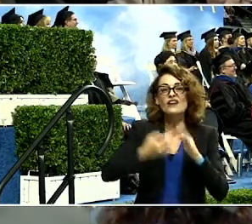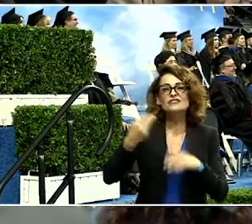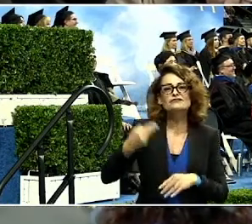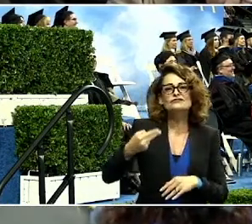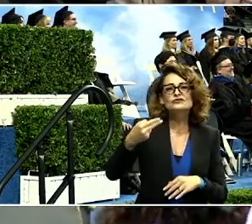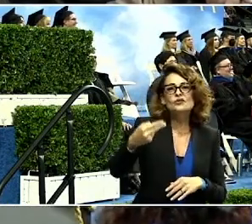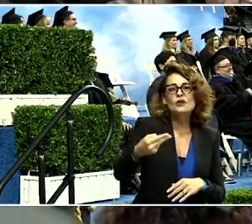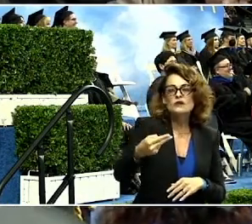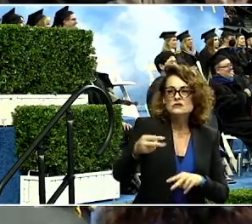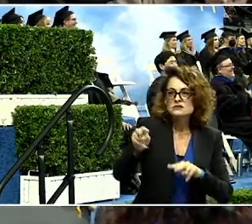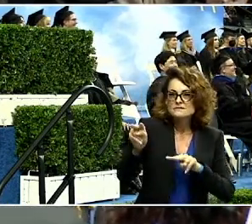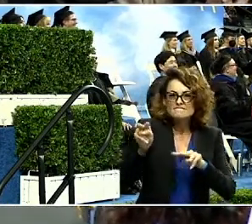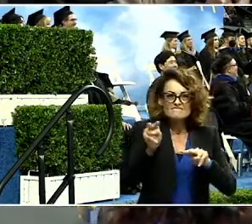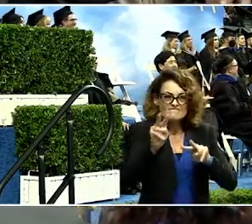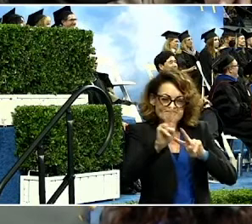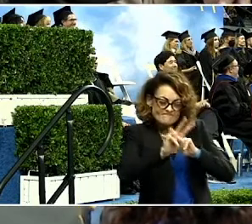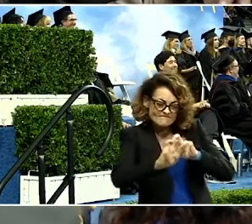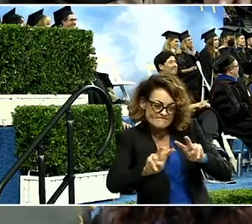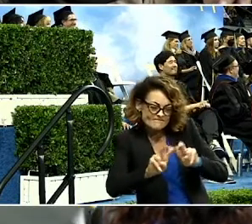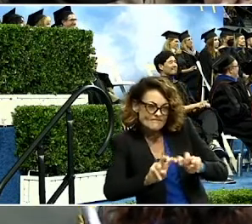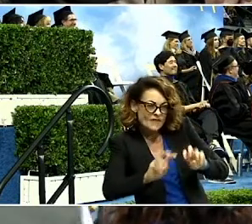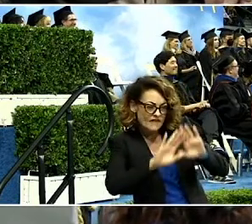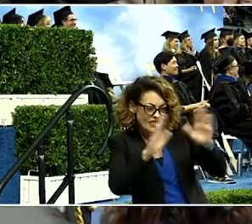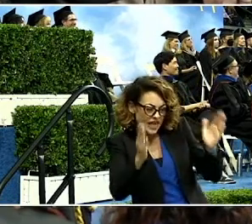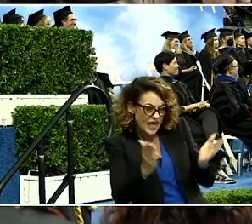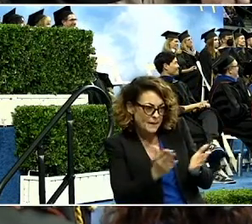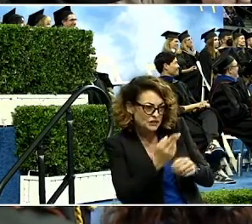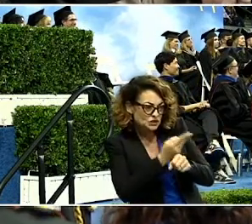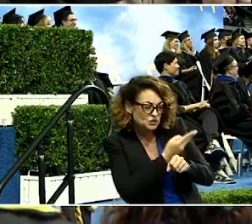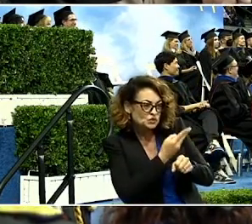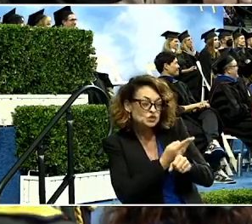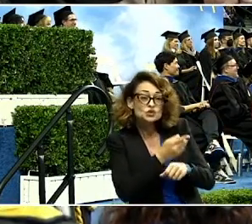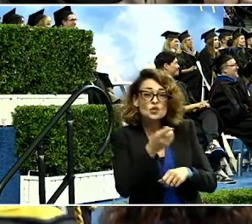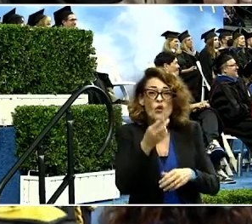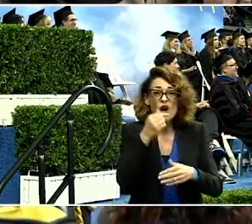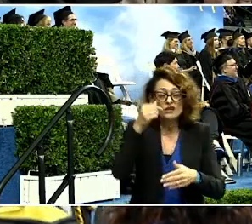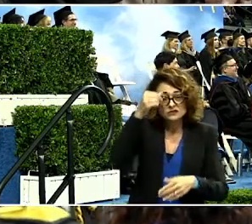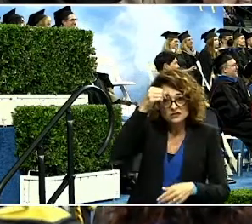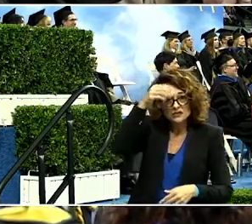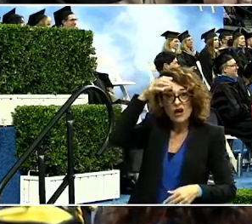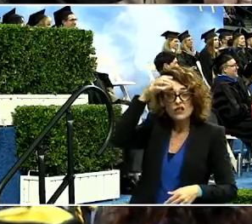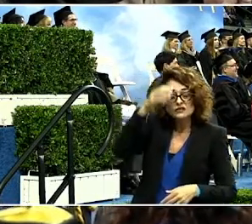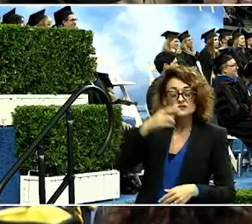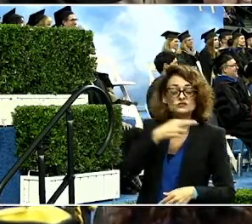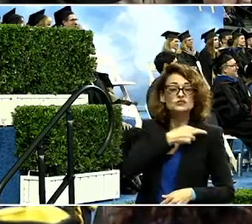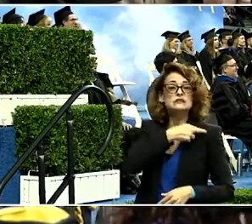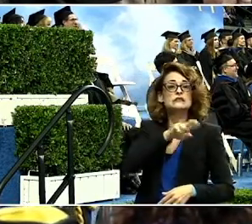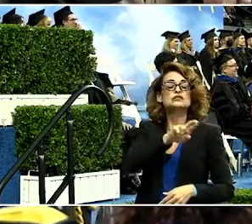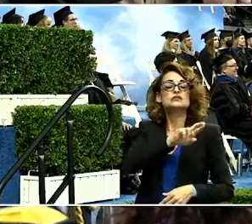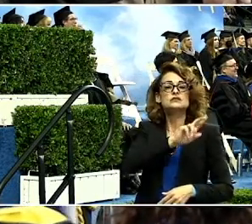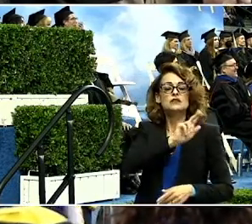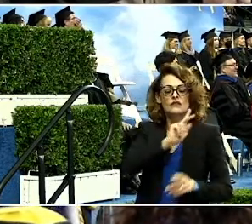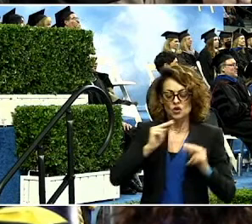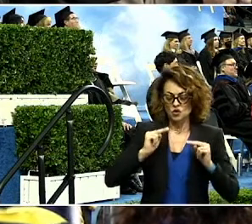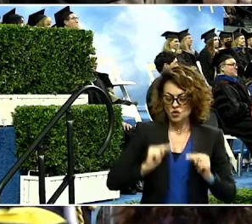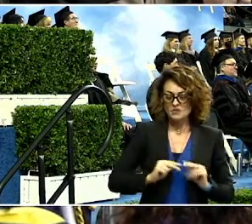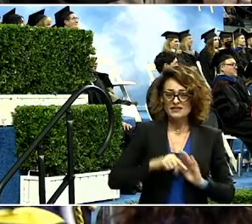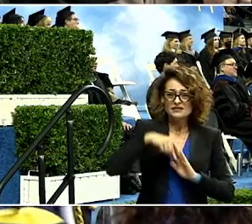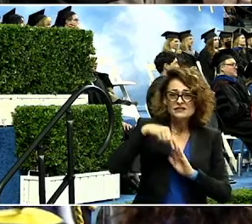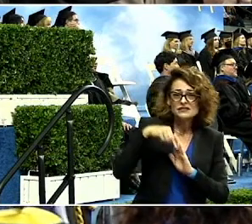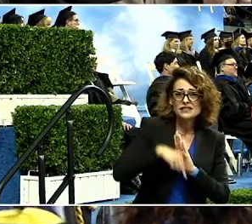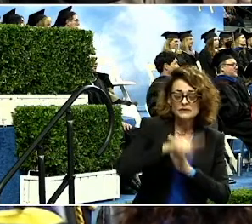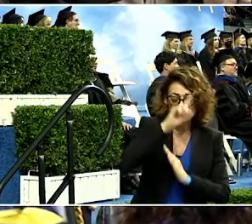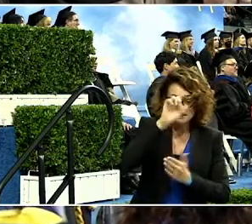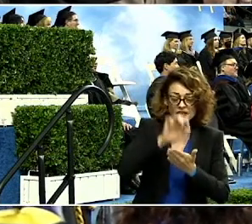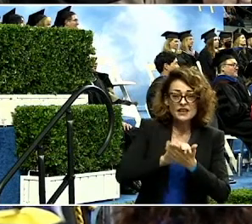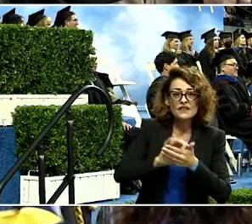keen observers of the image and its uses. You are scholars of religion and of how humans' deepest beliefs about the world shape their